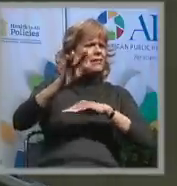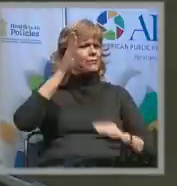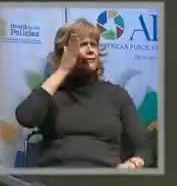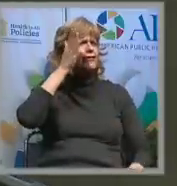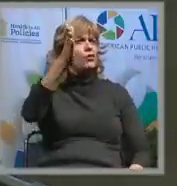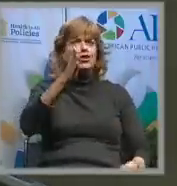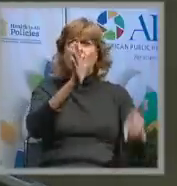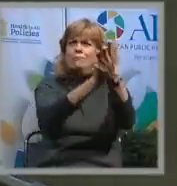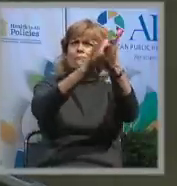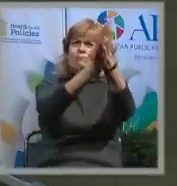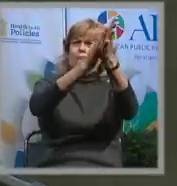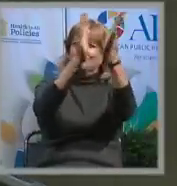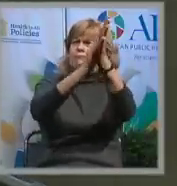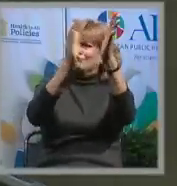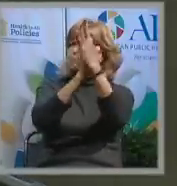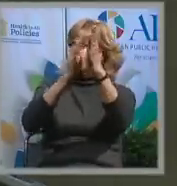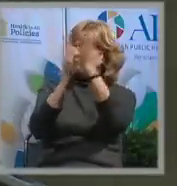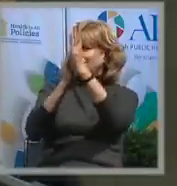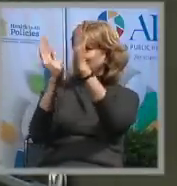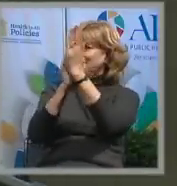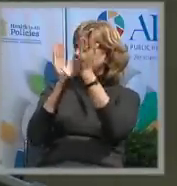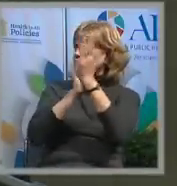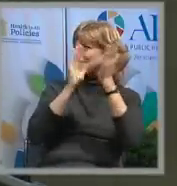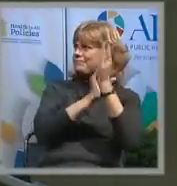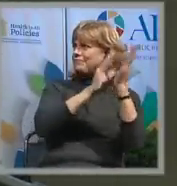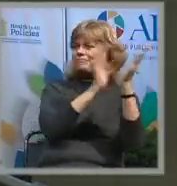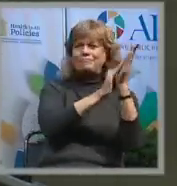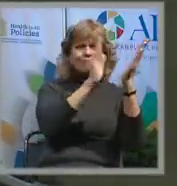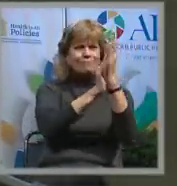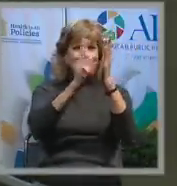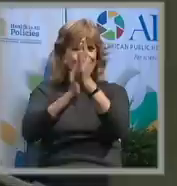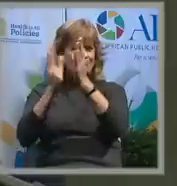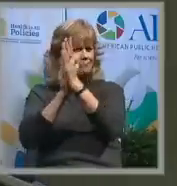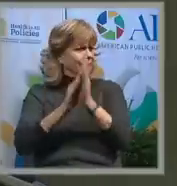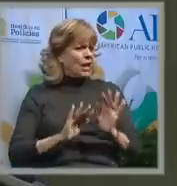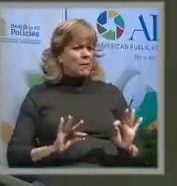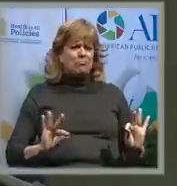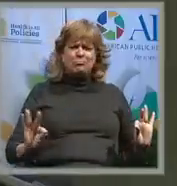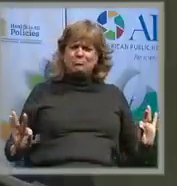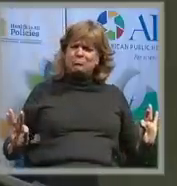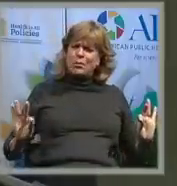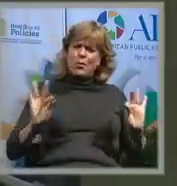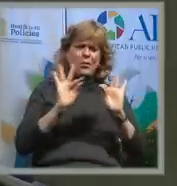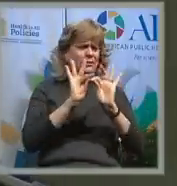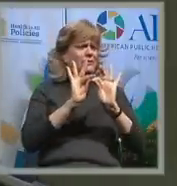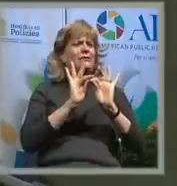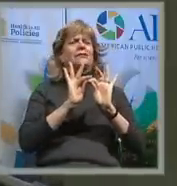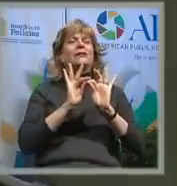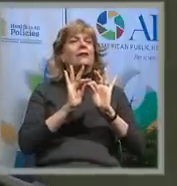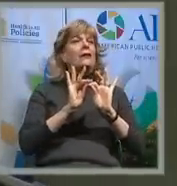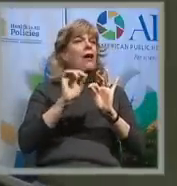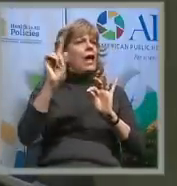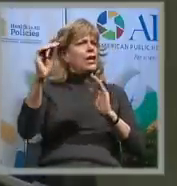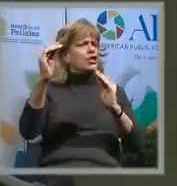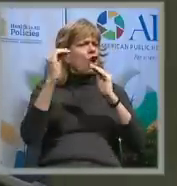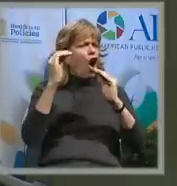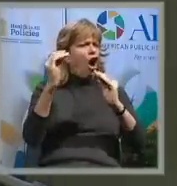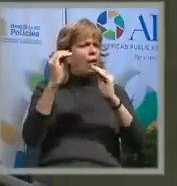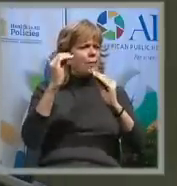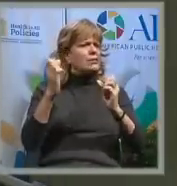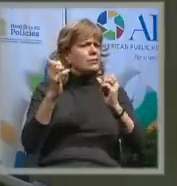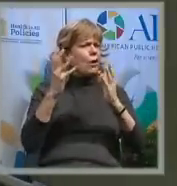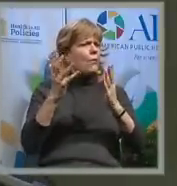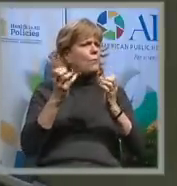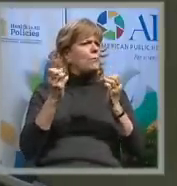destiny. It is so important. It is so important. And as I have said so often, they taught me in so many ways,